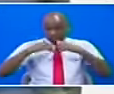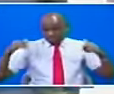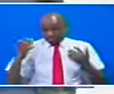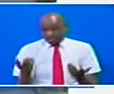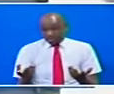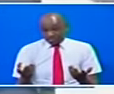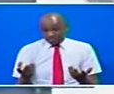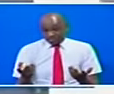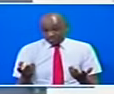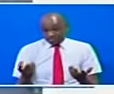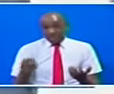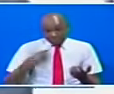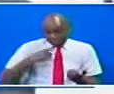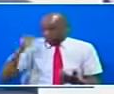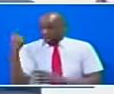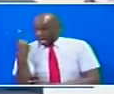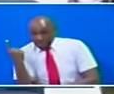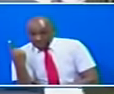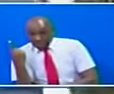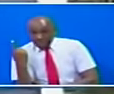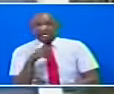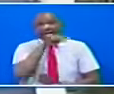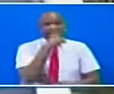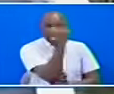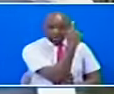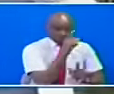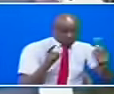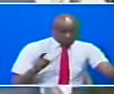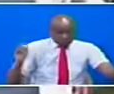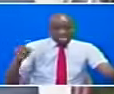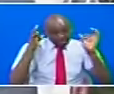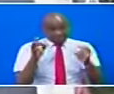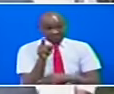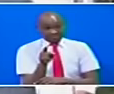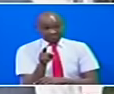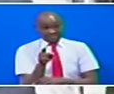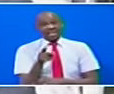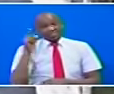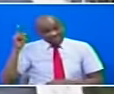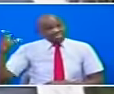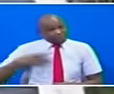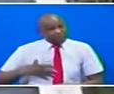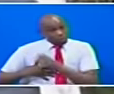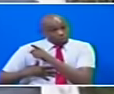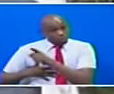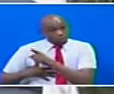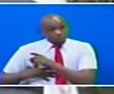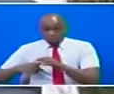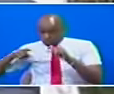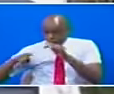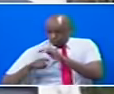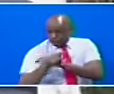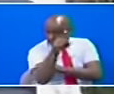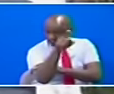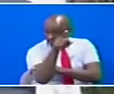Mimi niende kivyangu, Raila aende kivyake, hawa jamaa